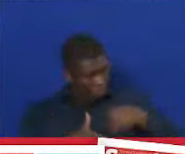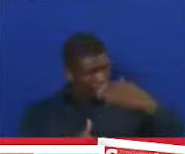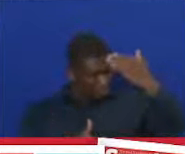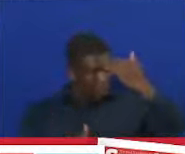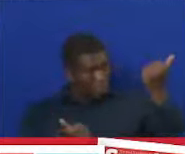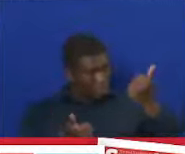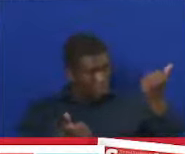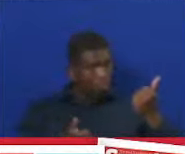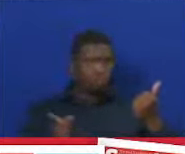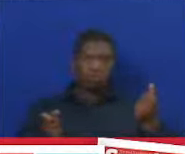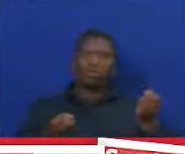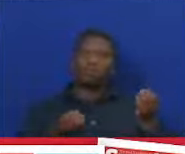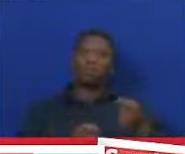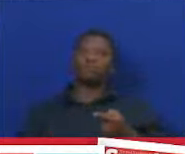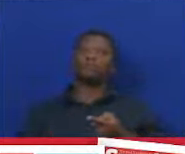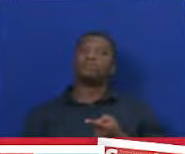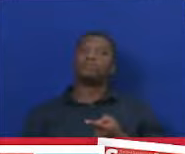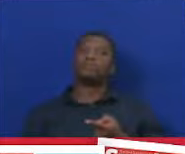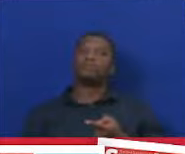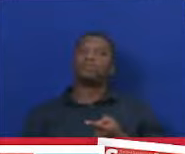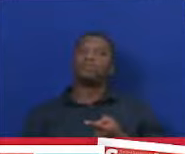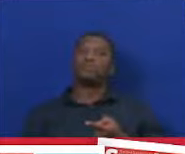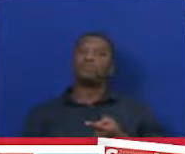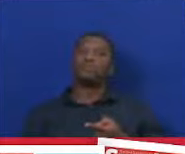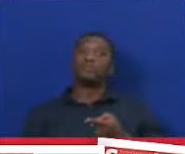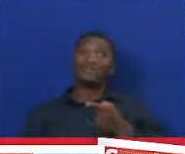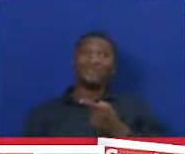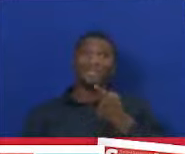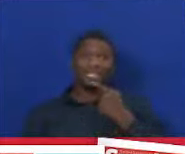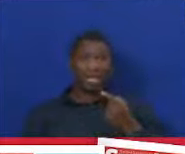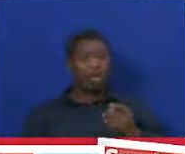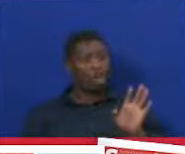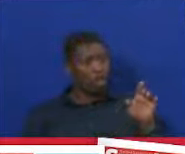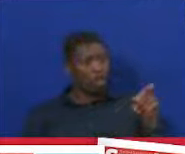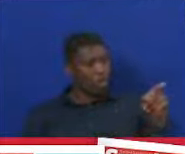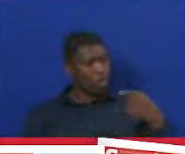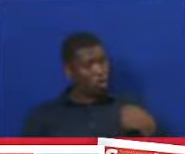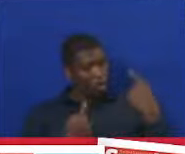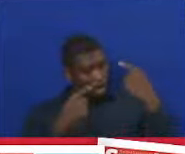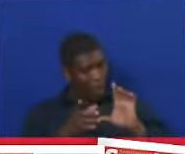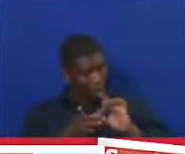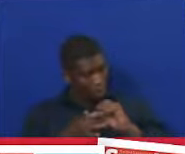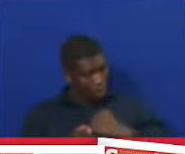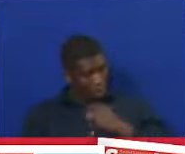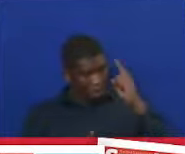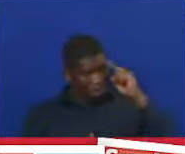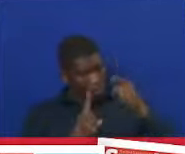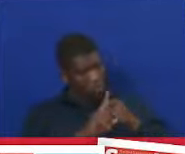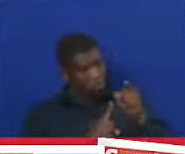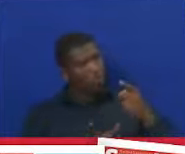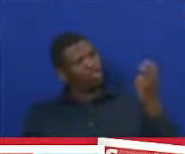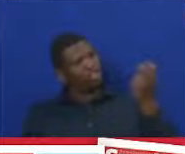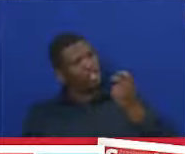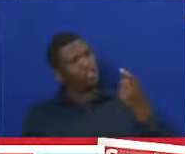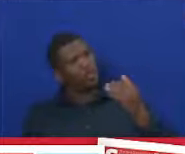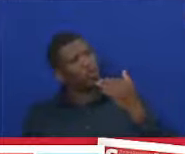looking for Mrs. Nqobile Dikgale and the child.